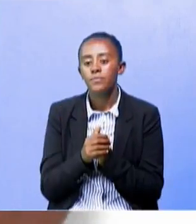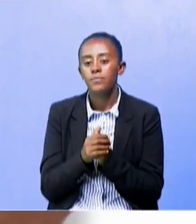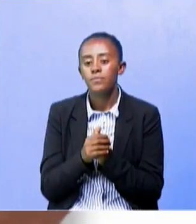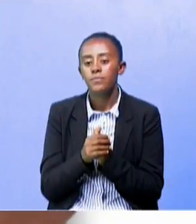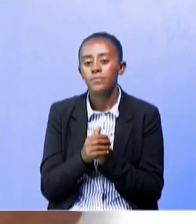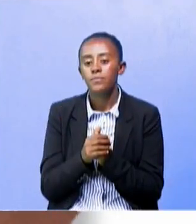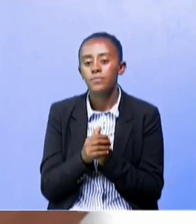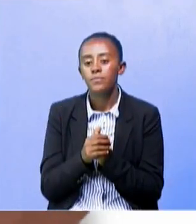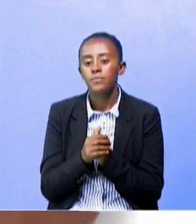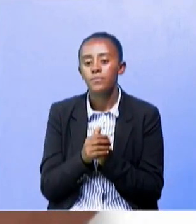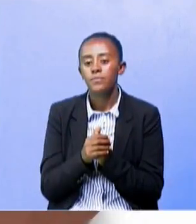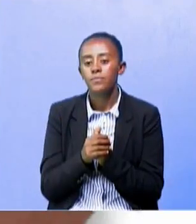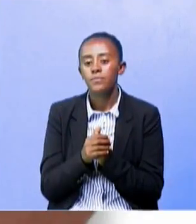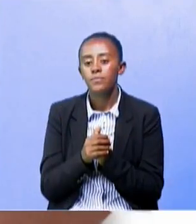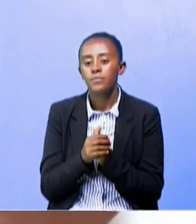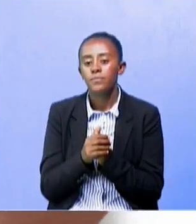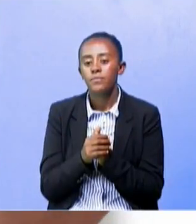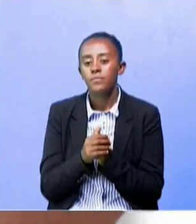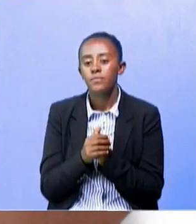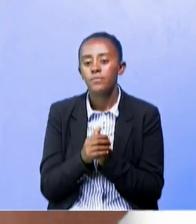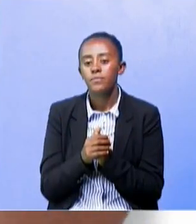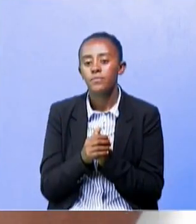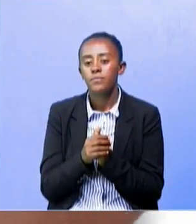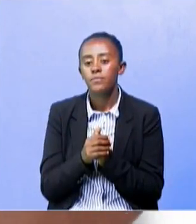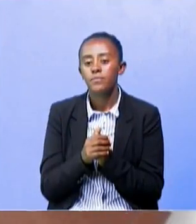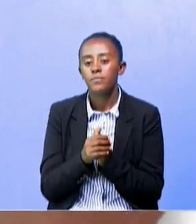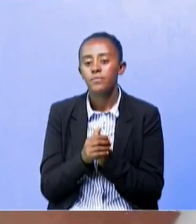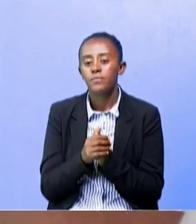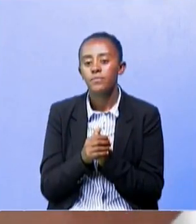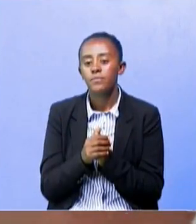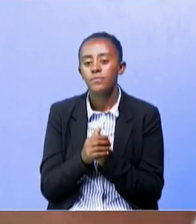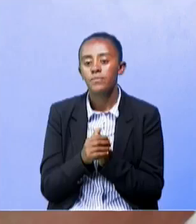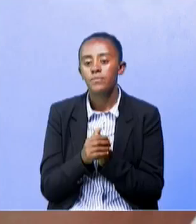to express